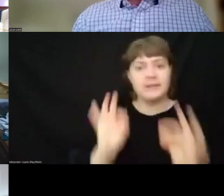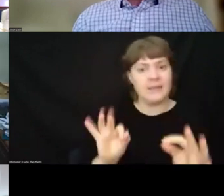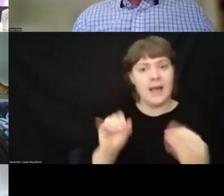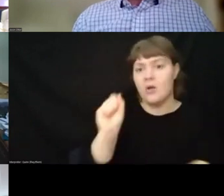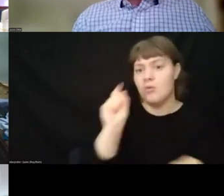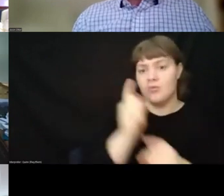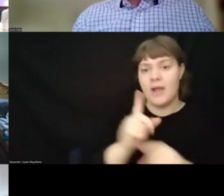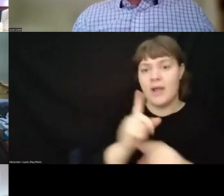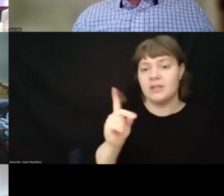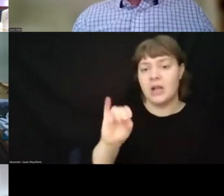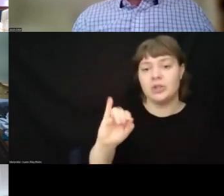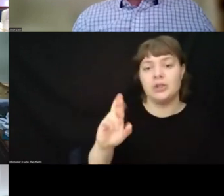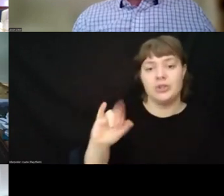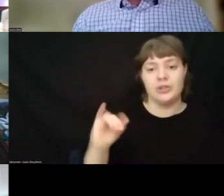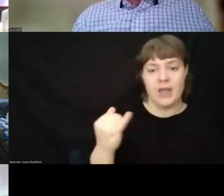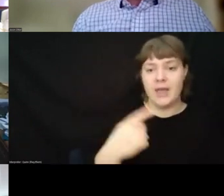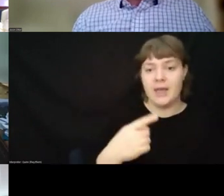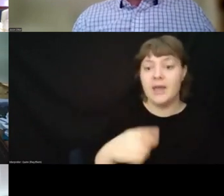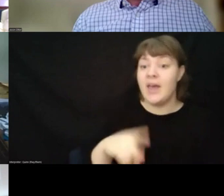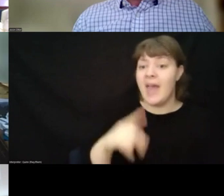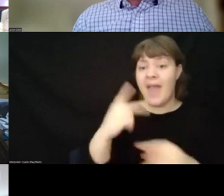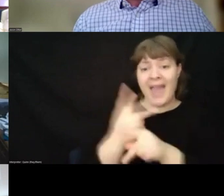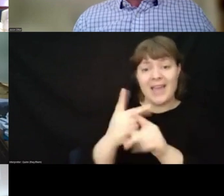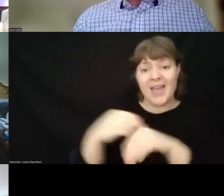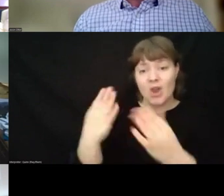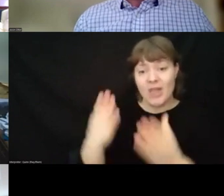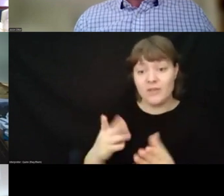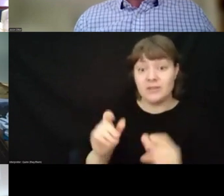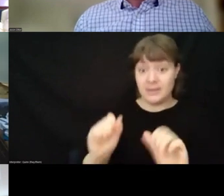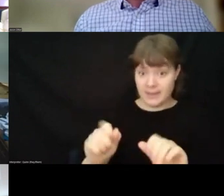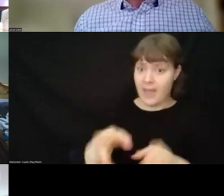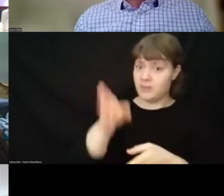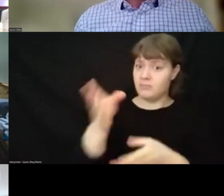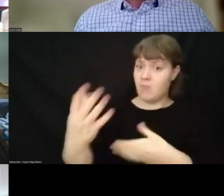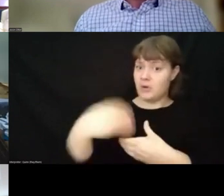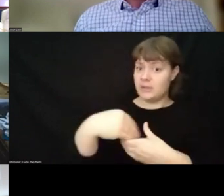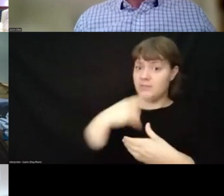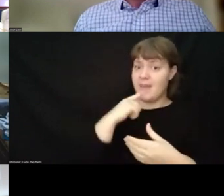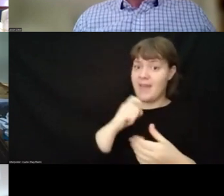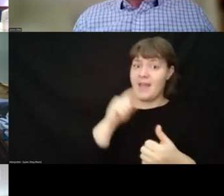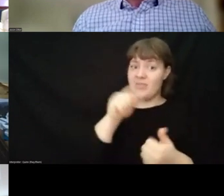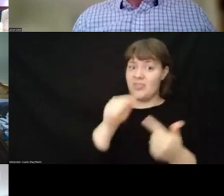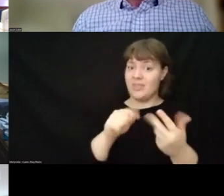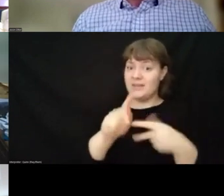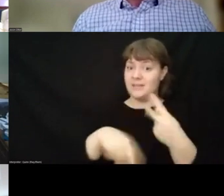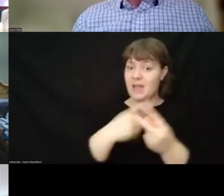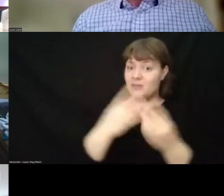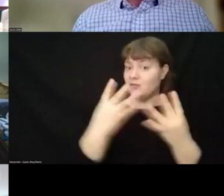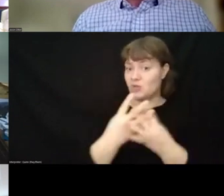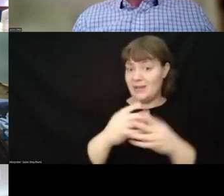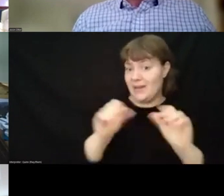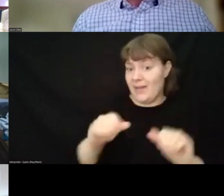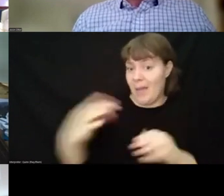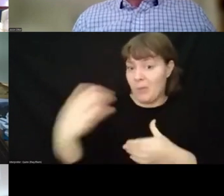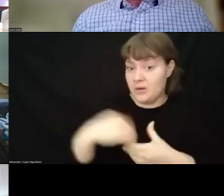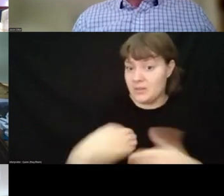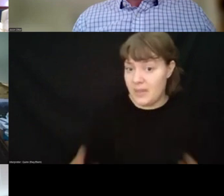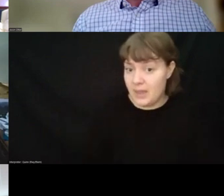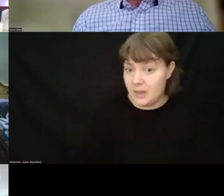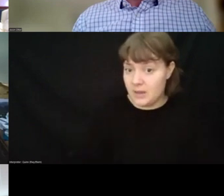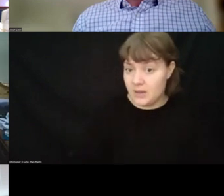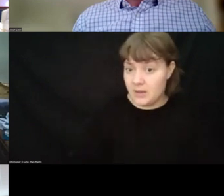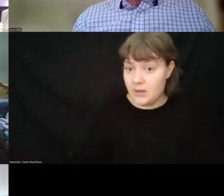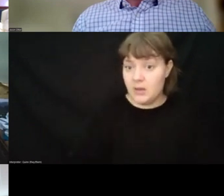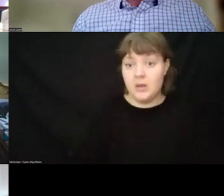And caregivers can participate in completion of these types of screening tools too. So